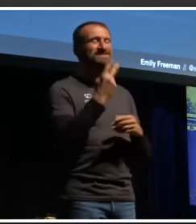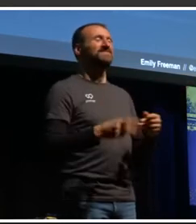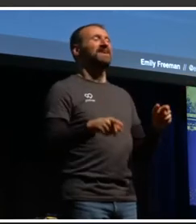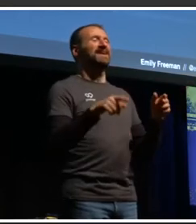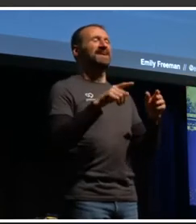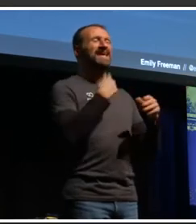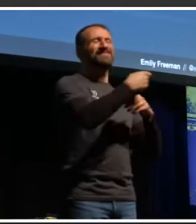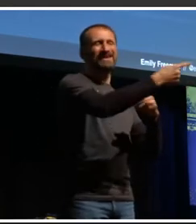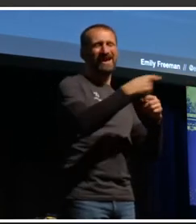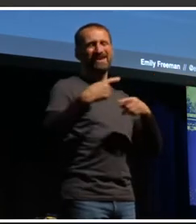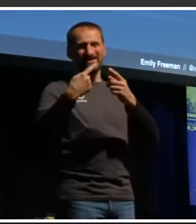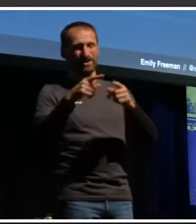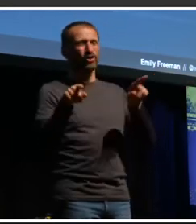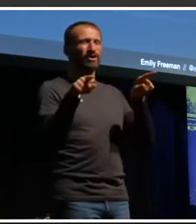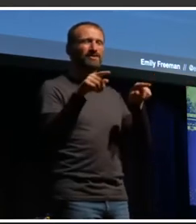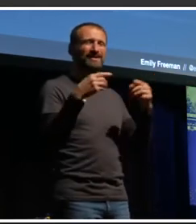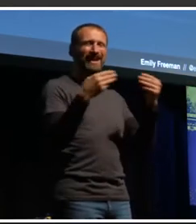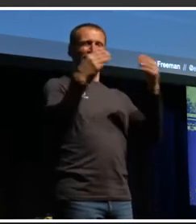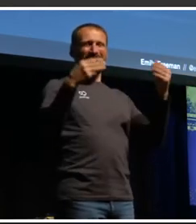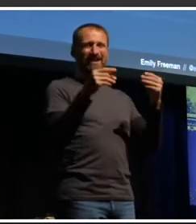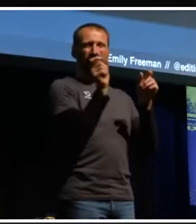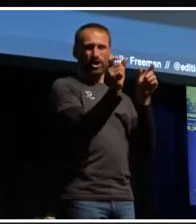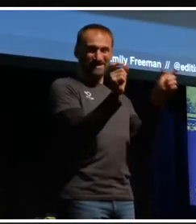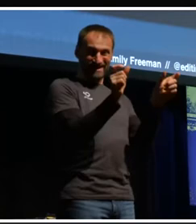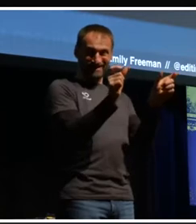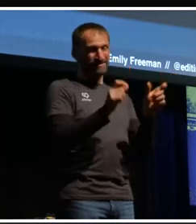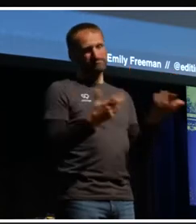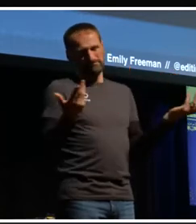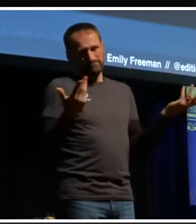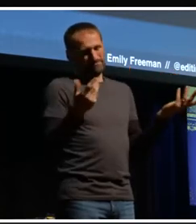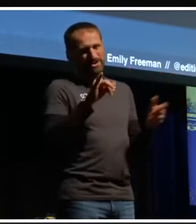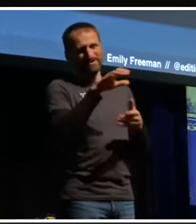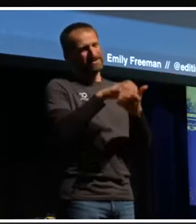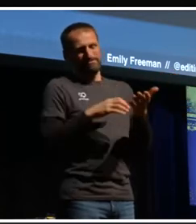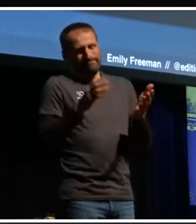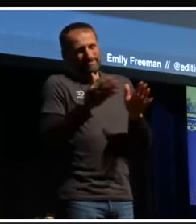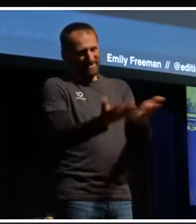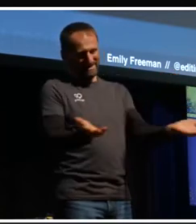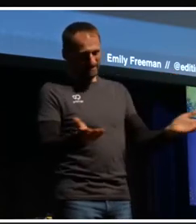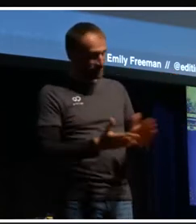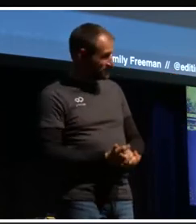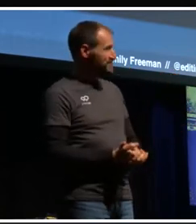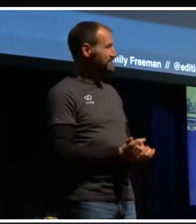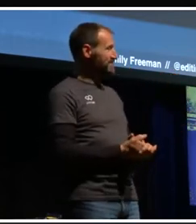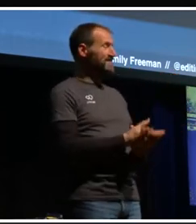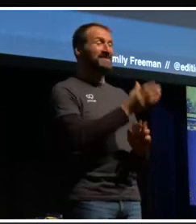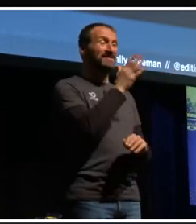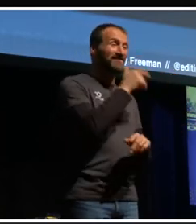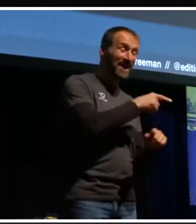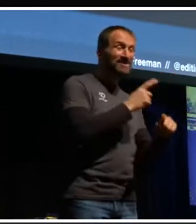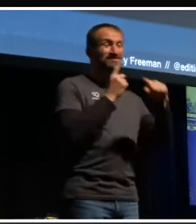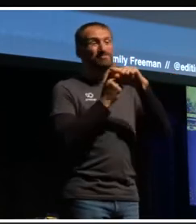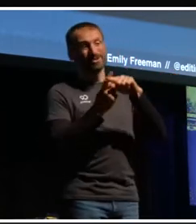number. And God knows JavaScript loves non. All right, false plus false. Guesses?